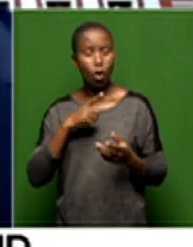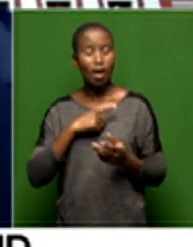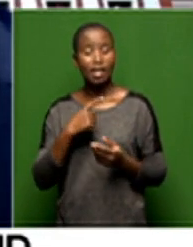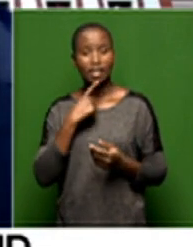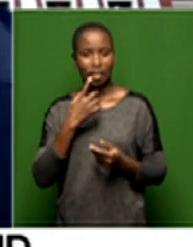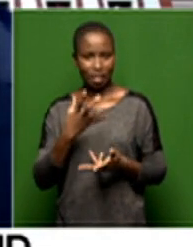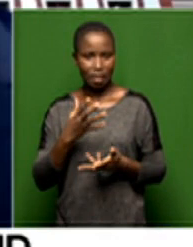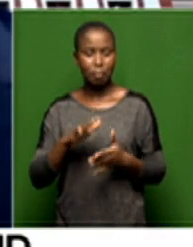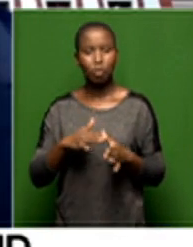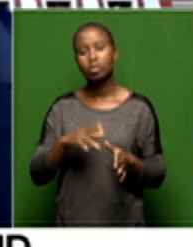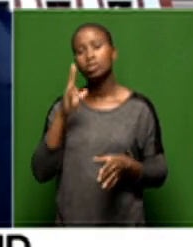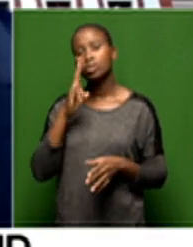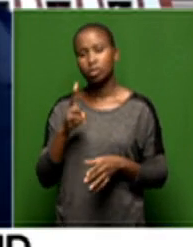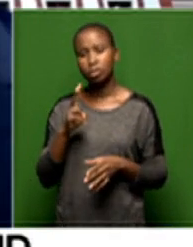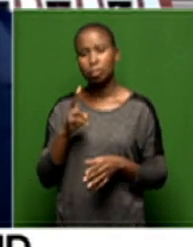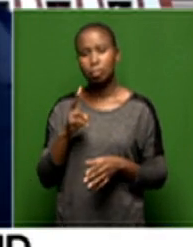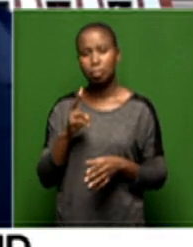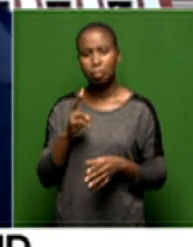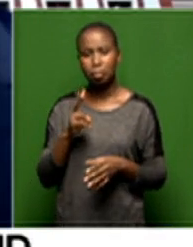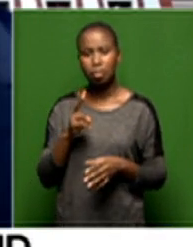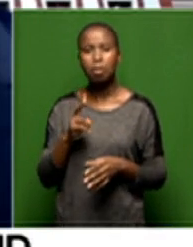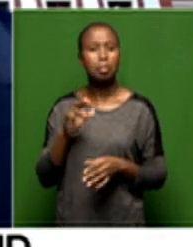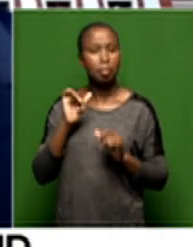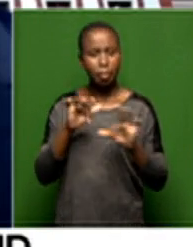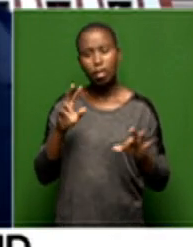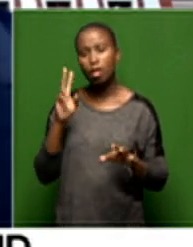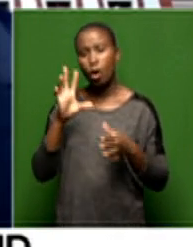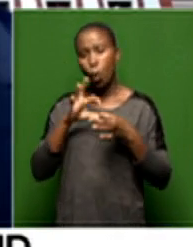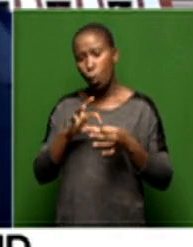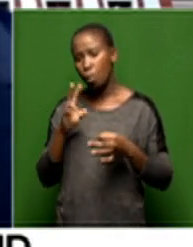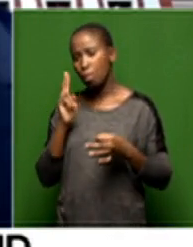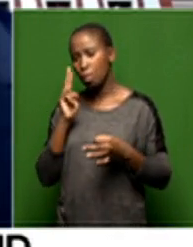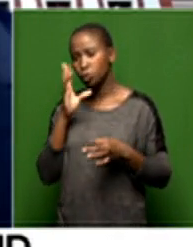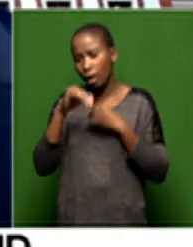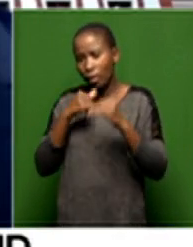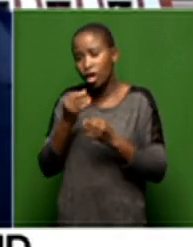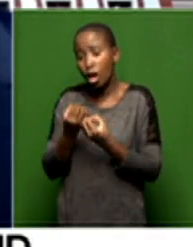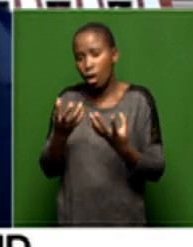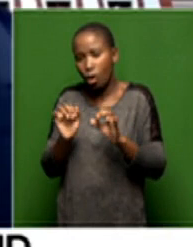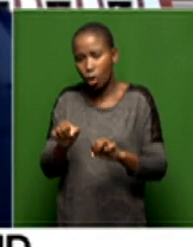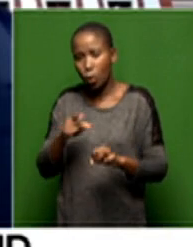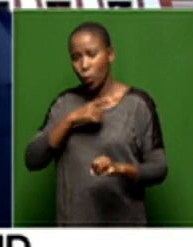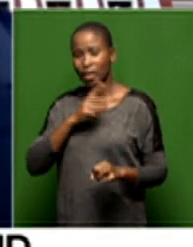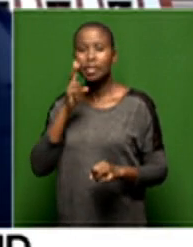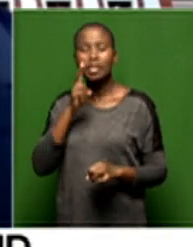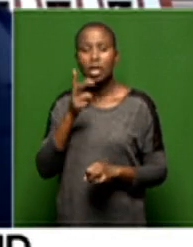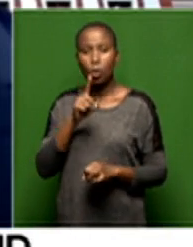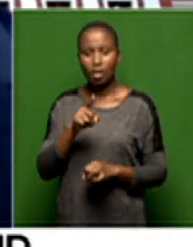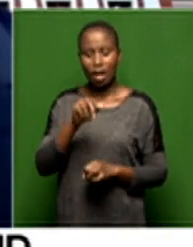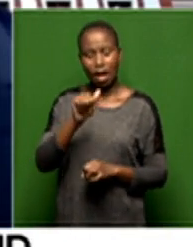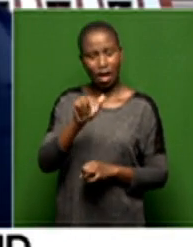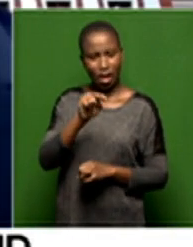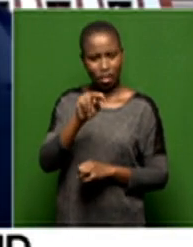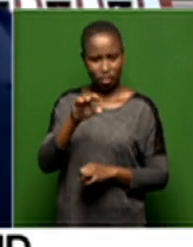that I'm seeing being spoken to quite a lot by viewers, is we look at the ruling party themselves, and